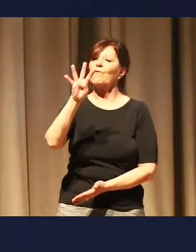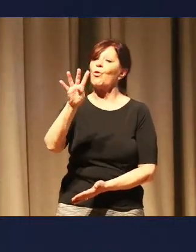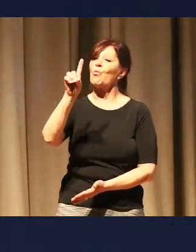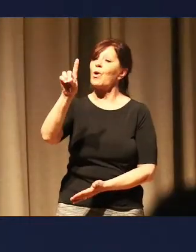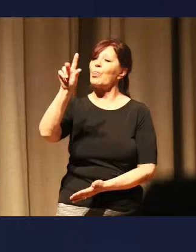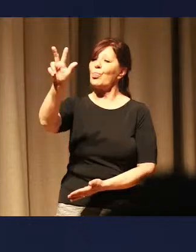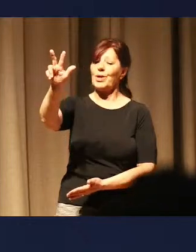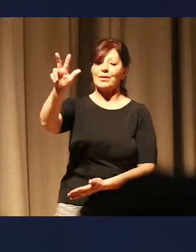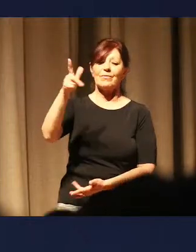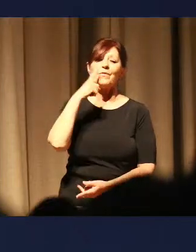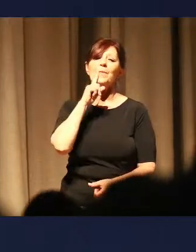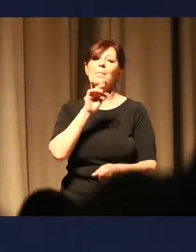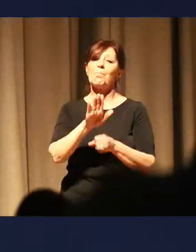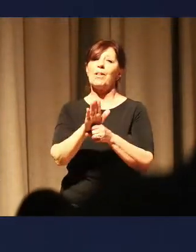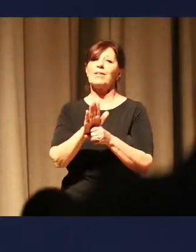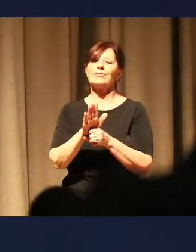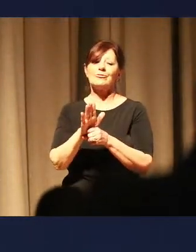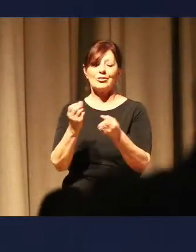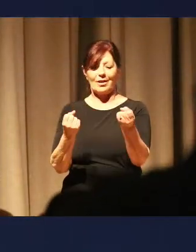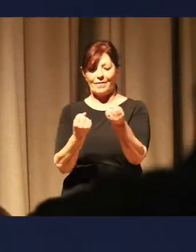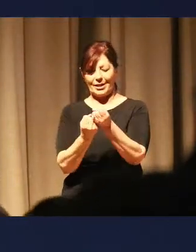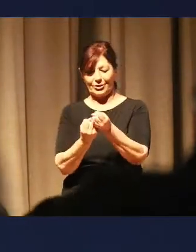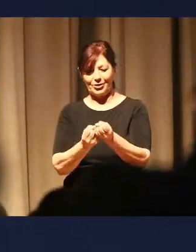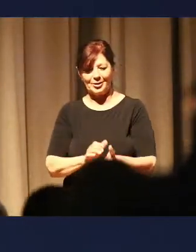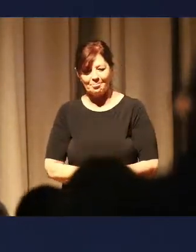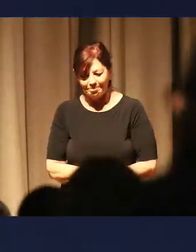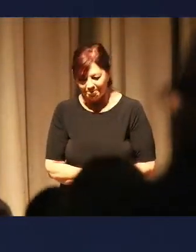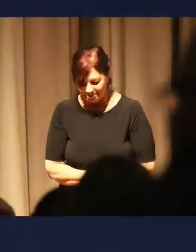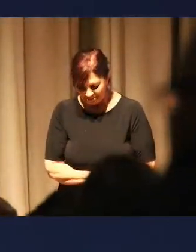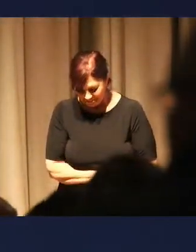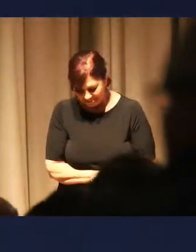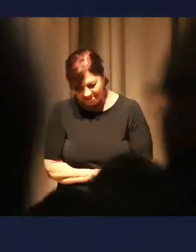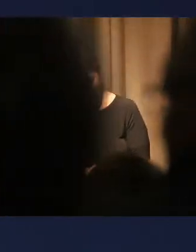30413 for the Pledge of Allegiance.